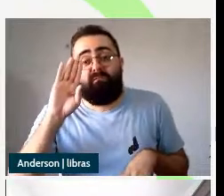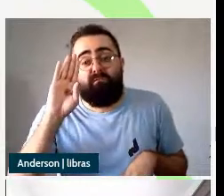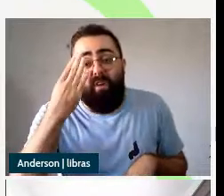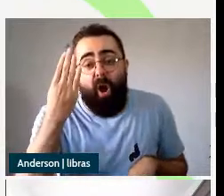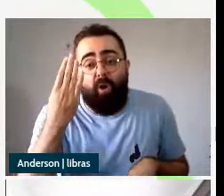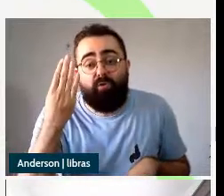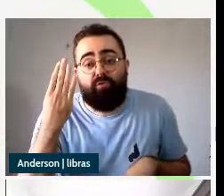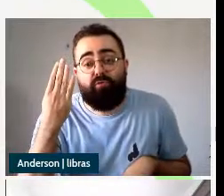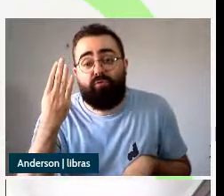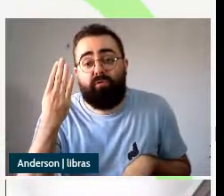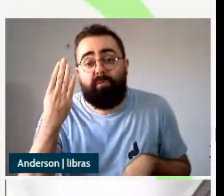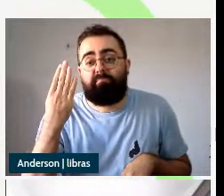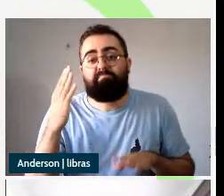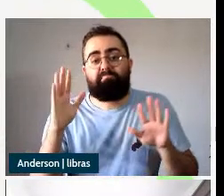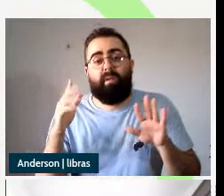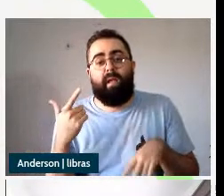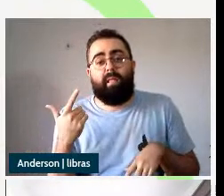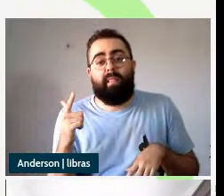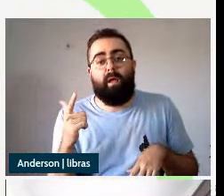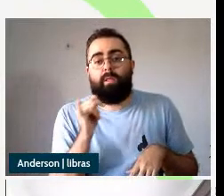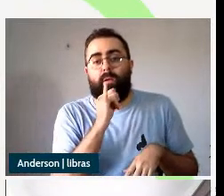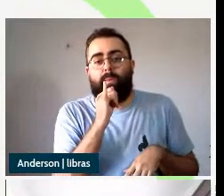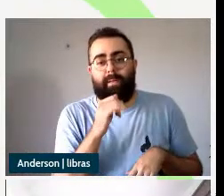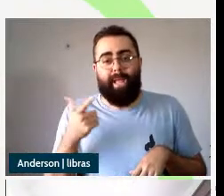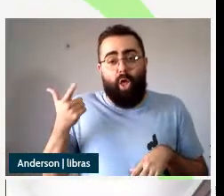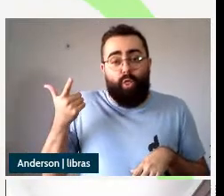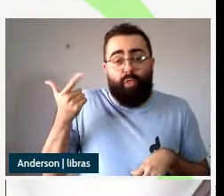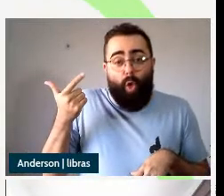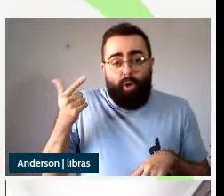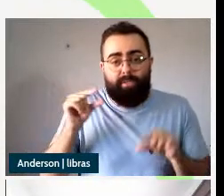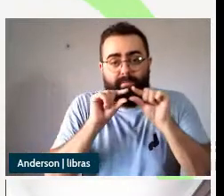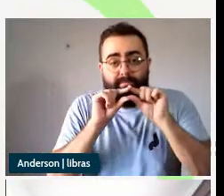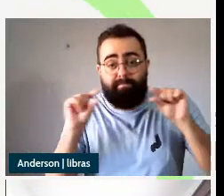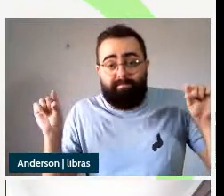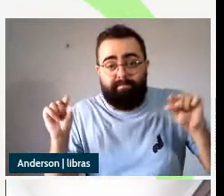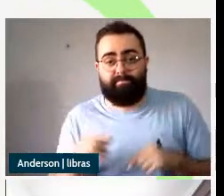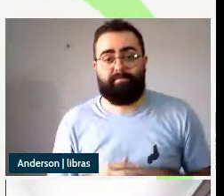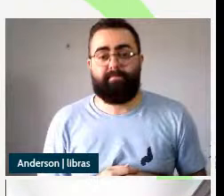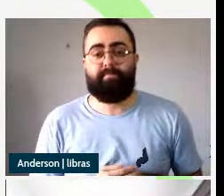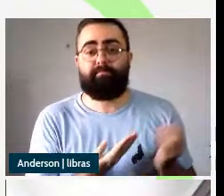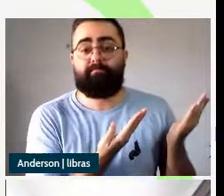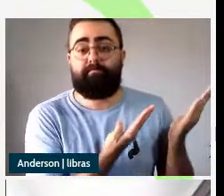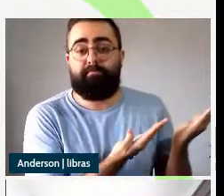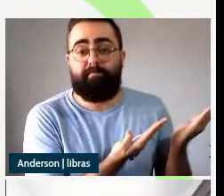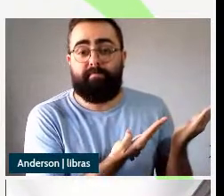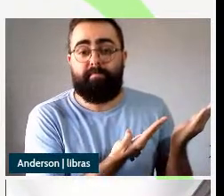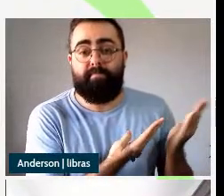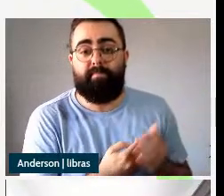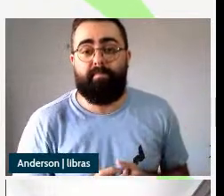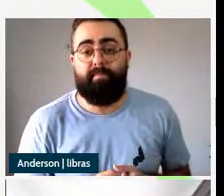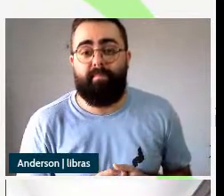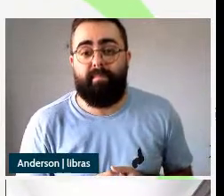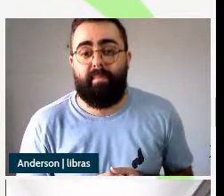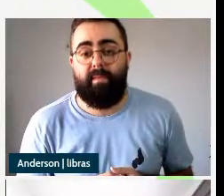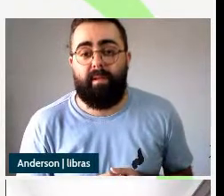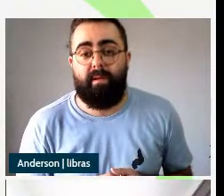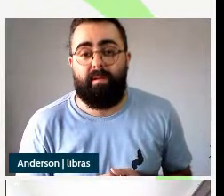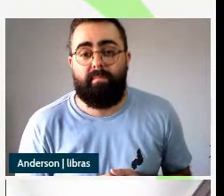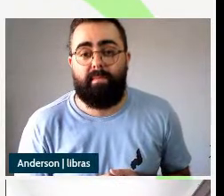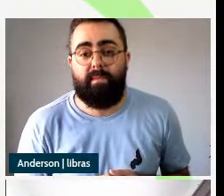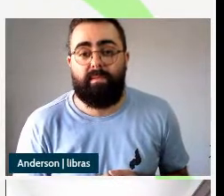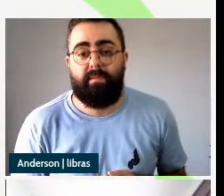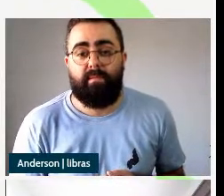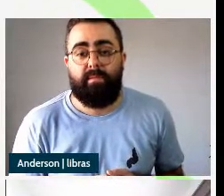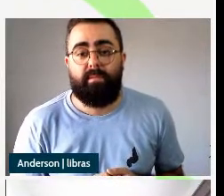trespassing on the premises will be prosecuted there is nothing that is it's not true or false at least not